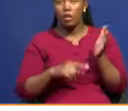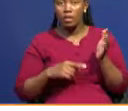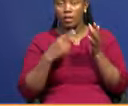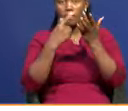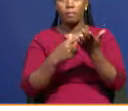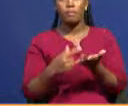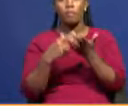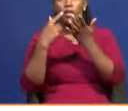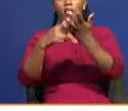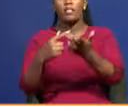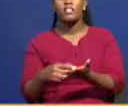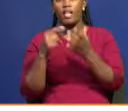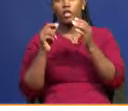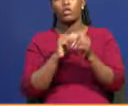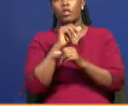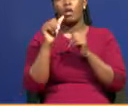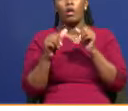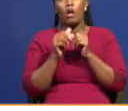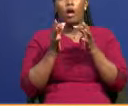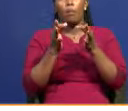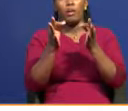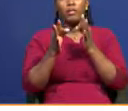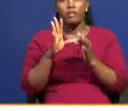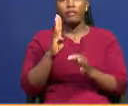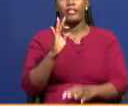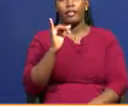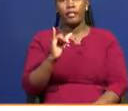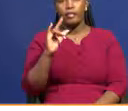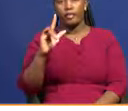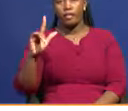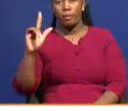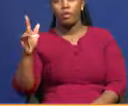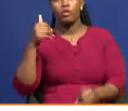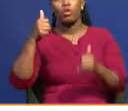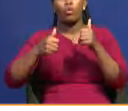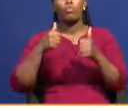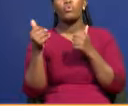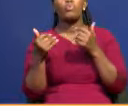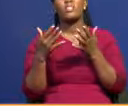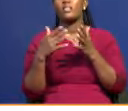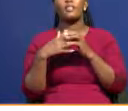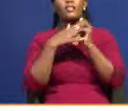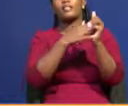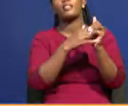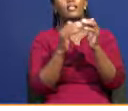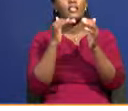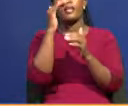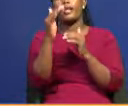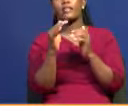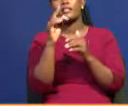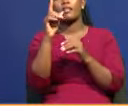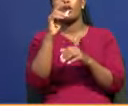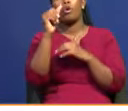around the finance bill that would be guiding our collections for at least the next one fiscal year.